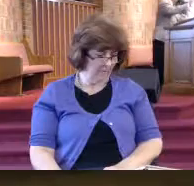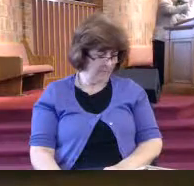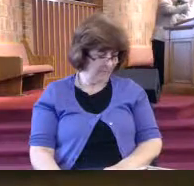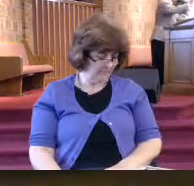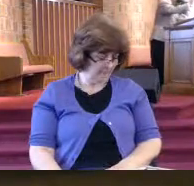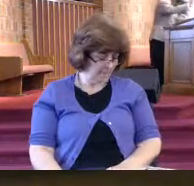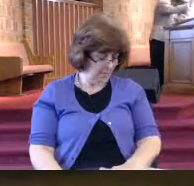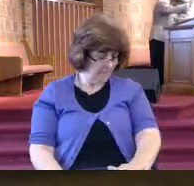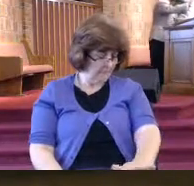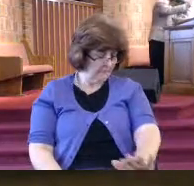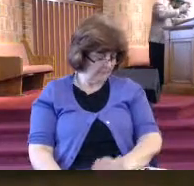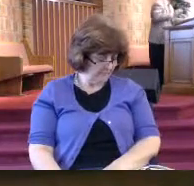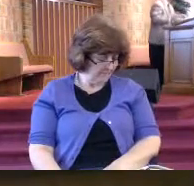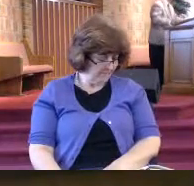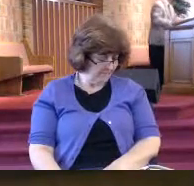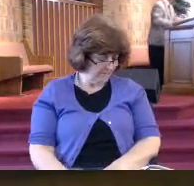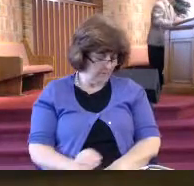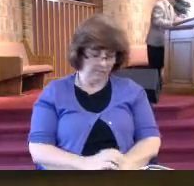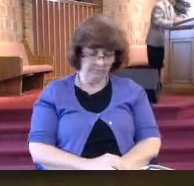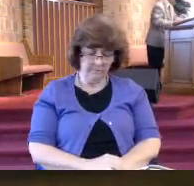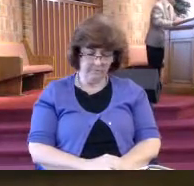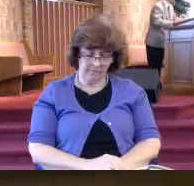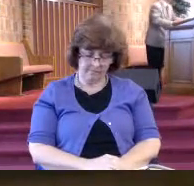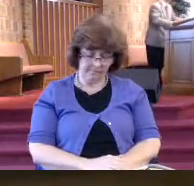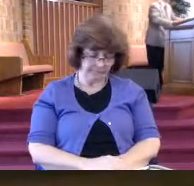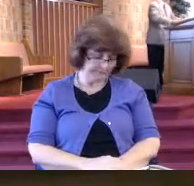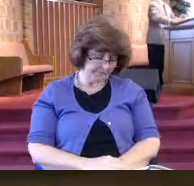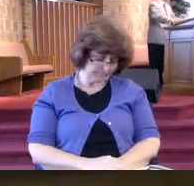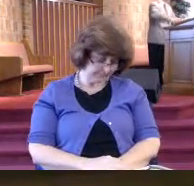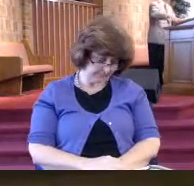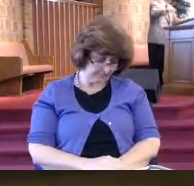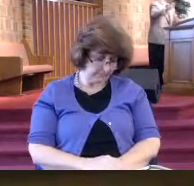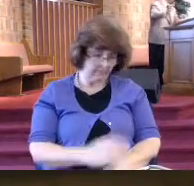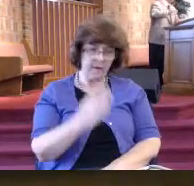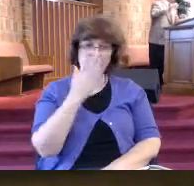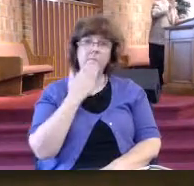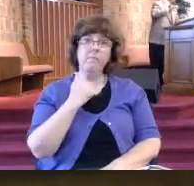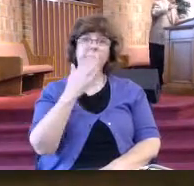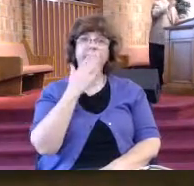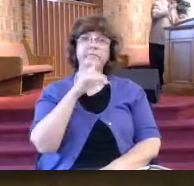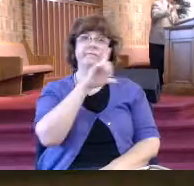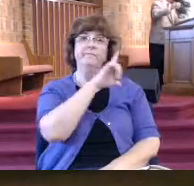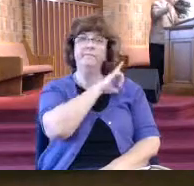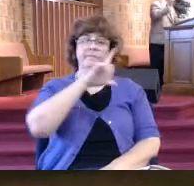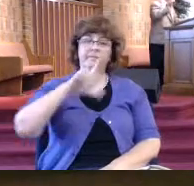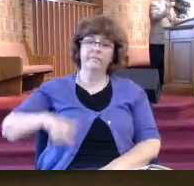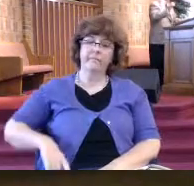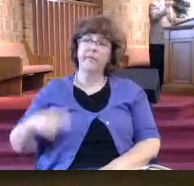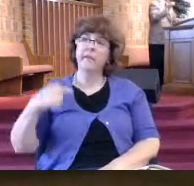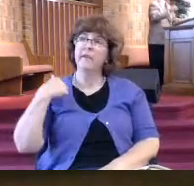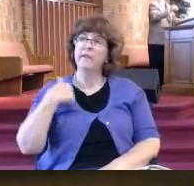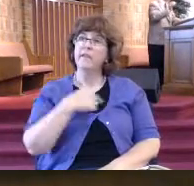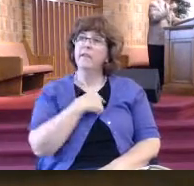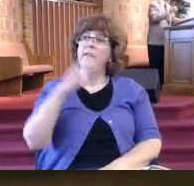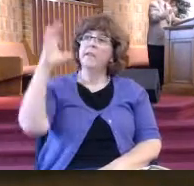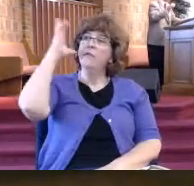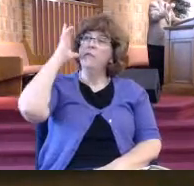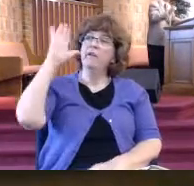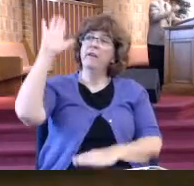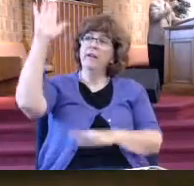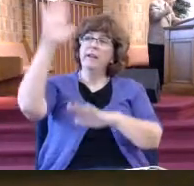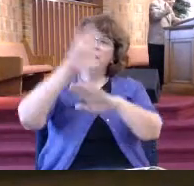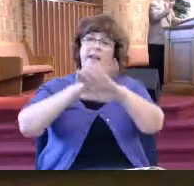Number 153, we'll do the first, third, and the fourth stanzas, please. Sweet little Lord, have we heard thee?